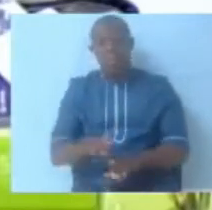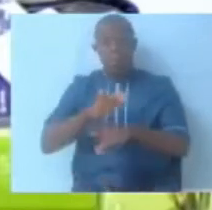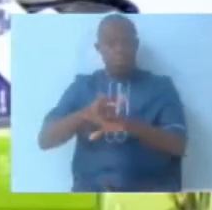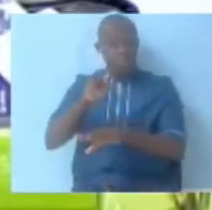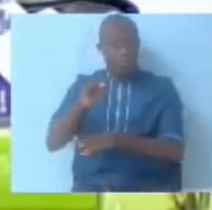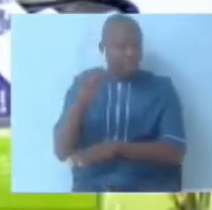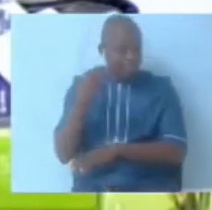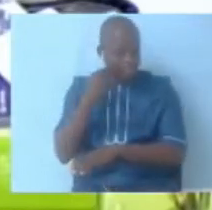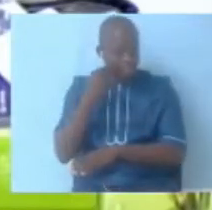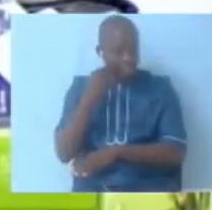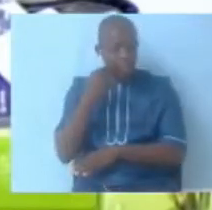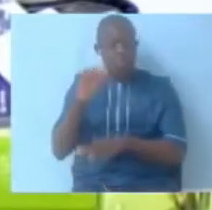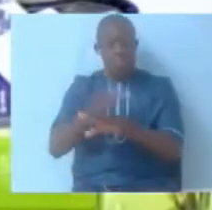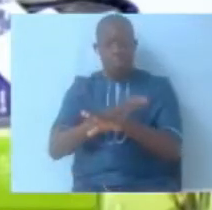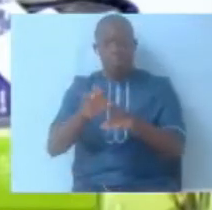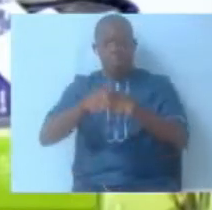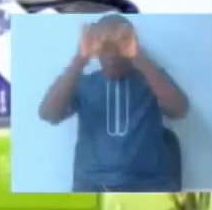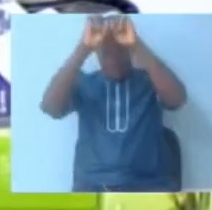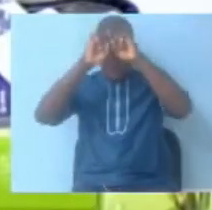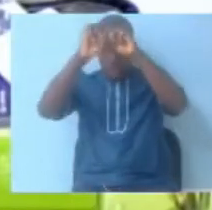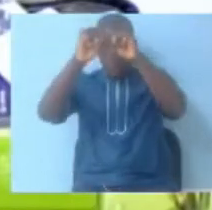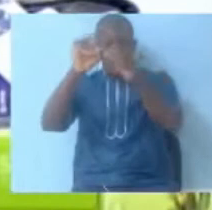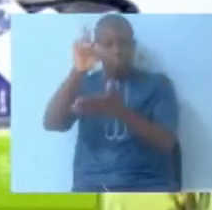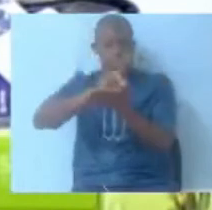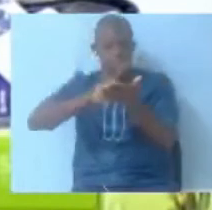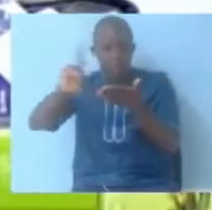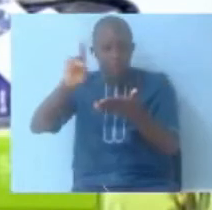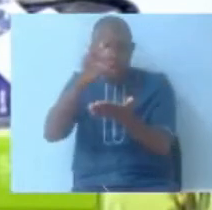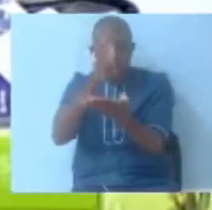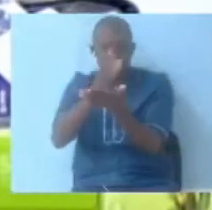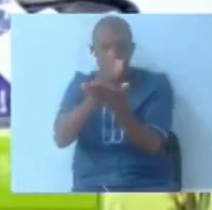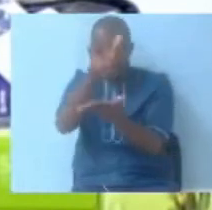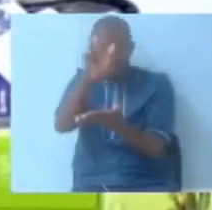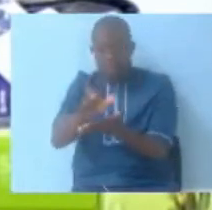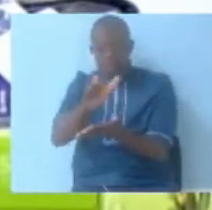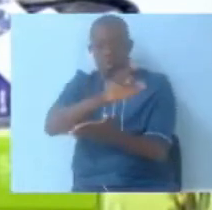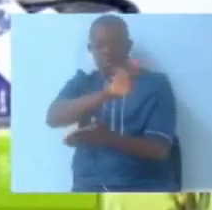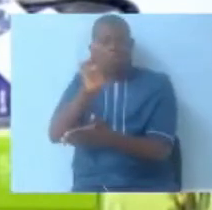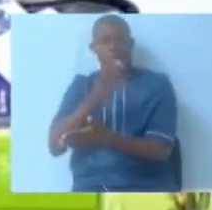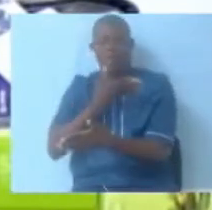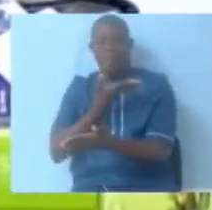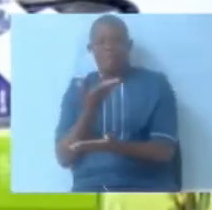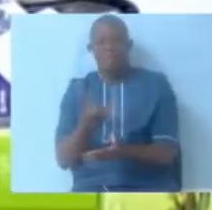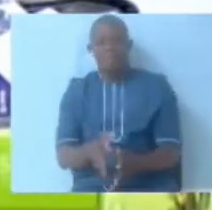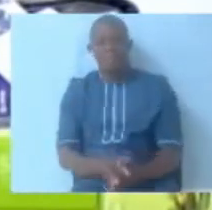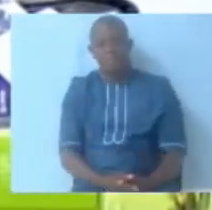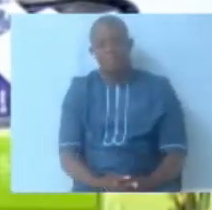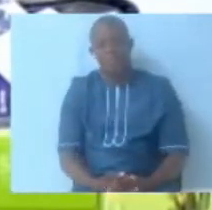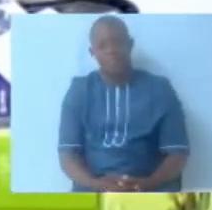question, the state did not produce a witness. Bitungo lumumenga taonya lumeng komba akuo diamula.